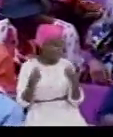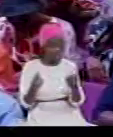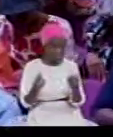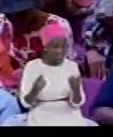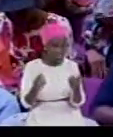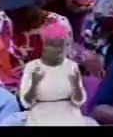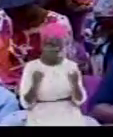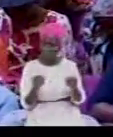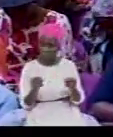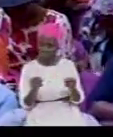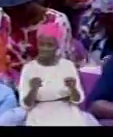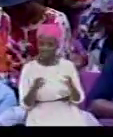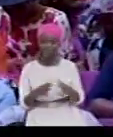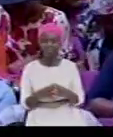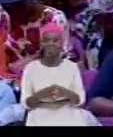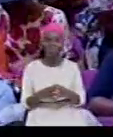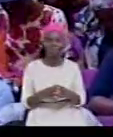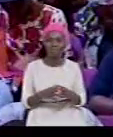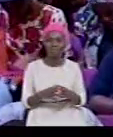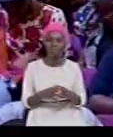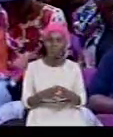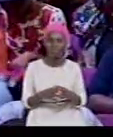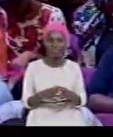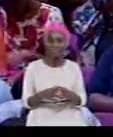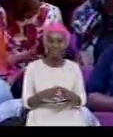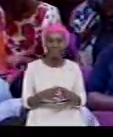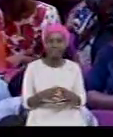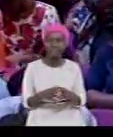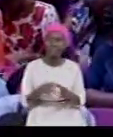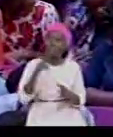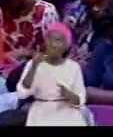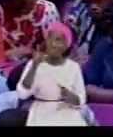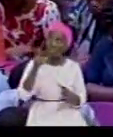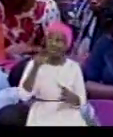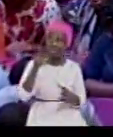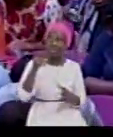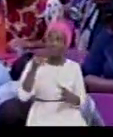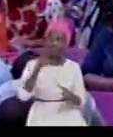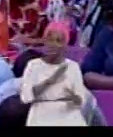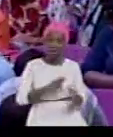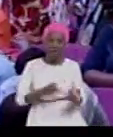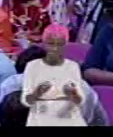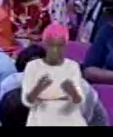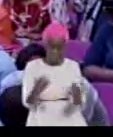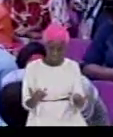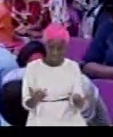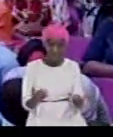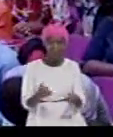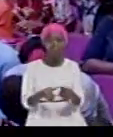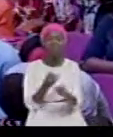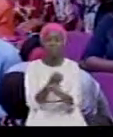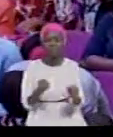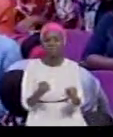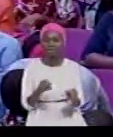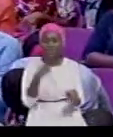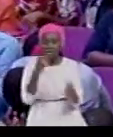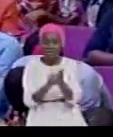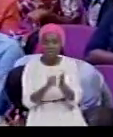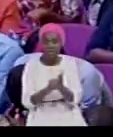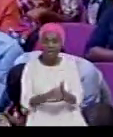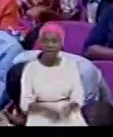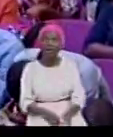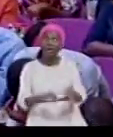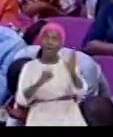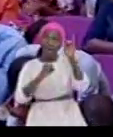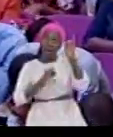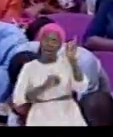sin, because it comes now to save. It says, I that speak